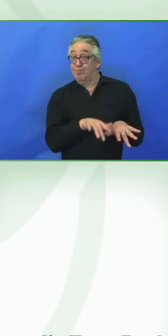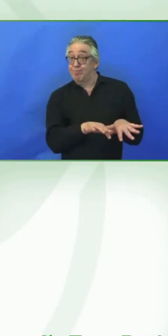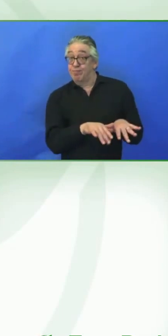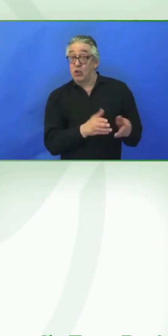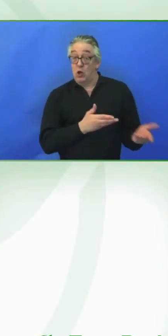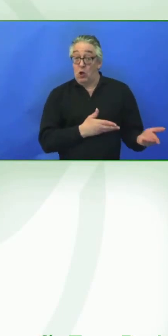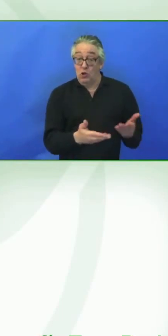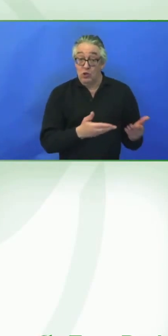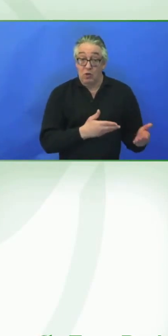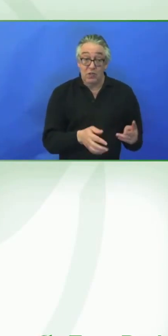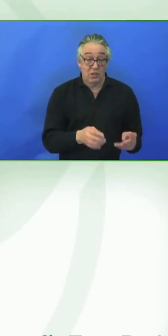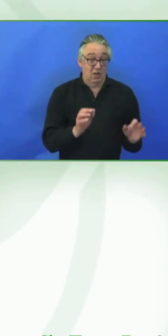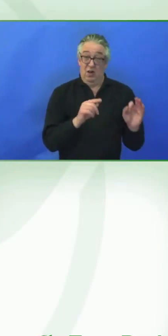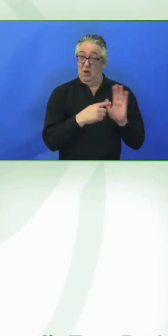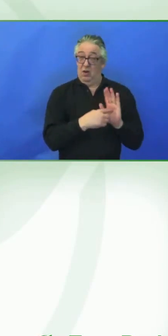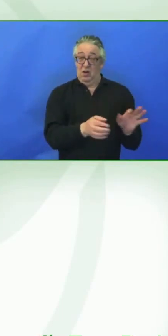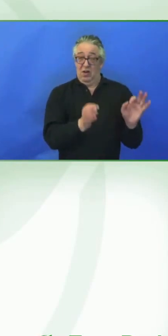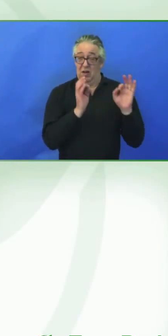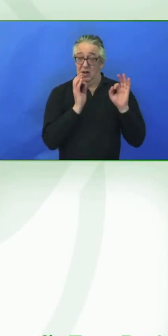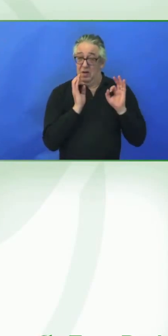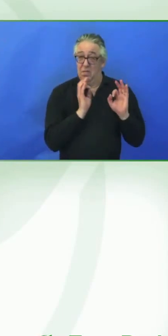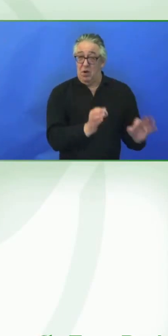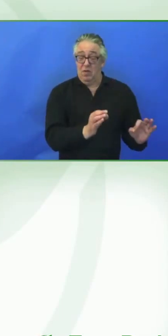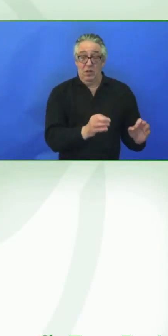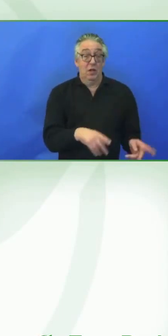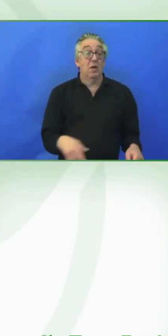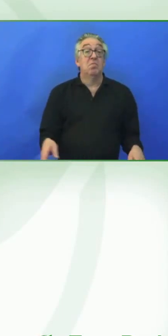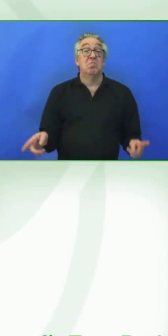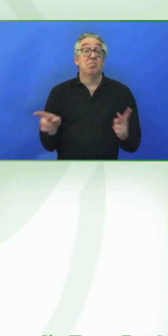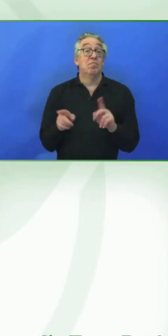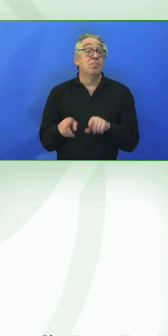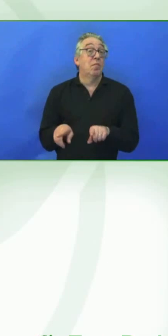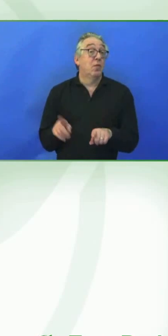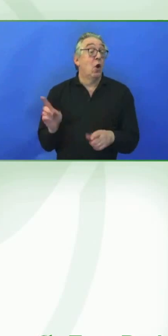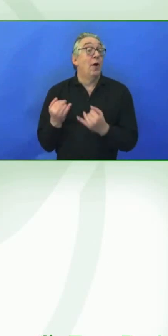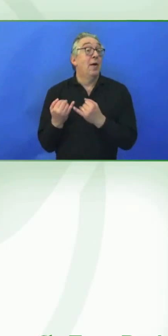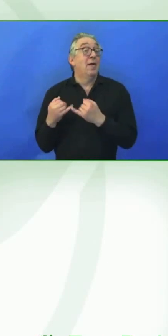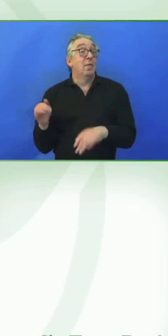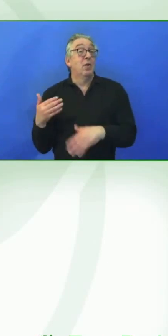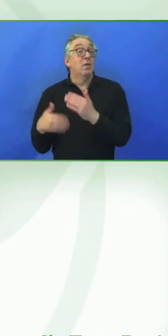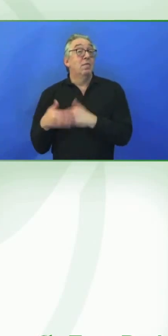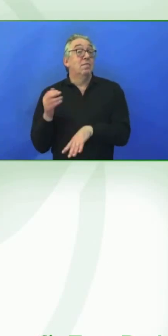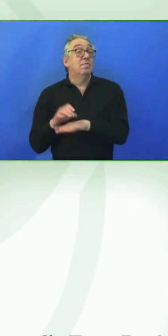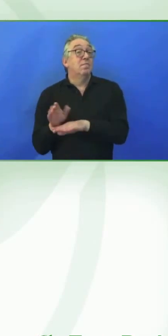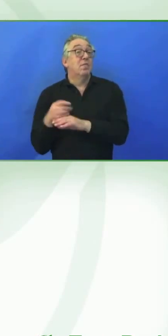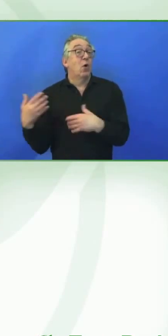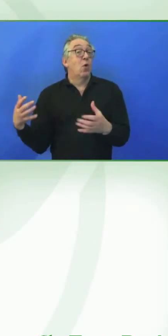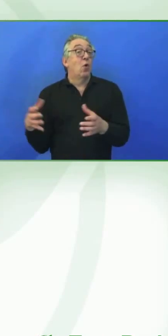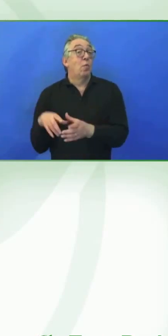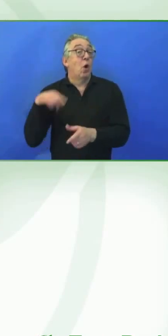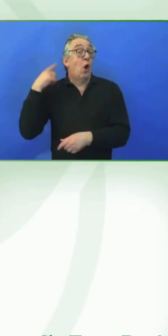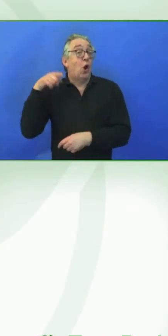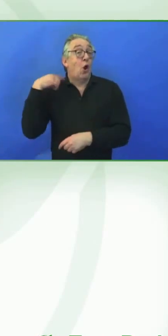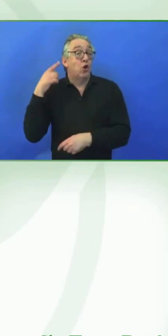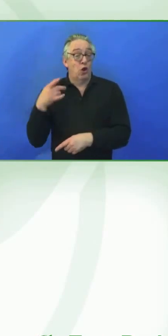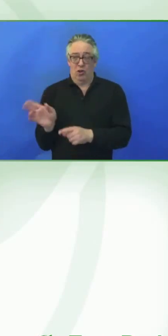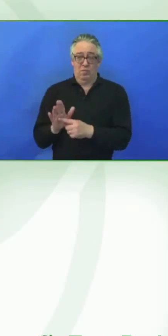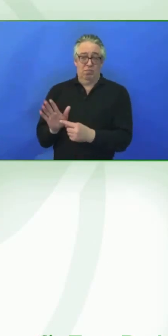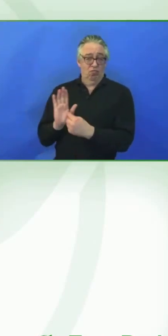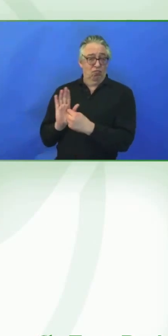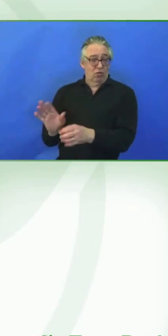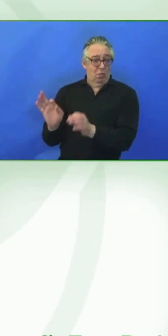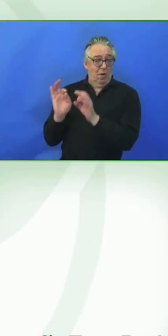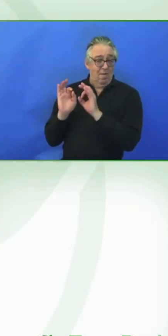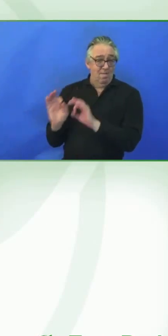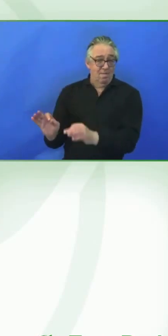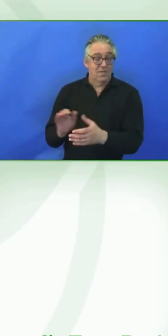demonstrates that, as does the Independent Disability Advisory Group at Transport for London, and the